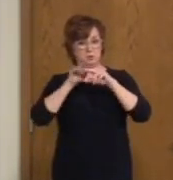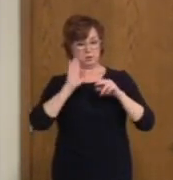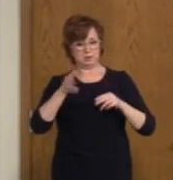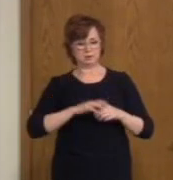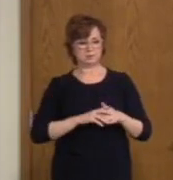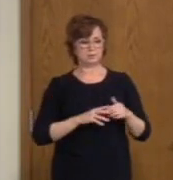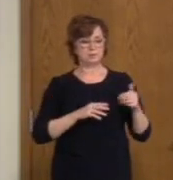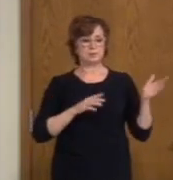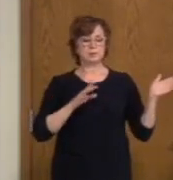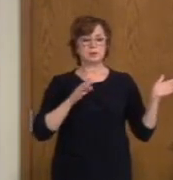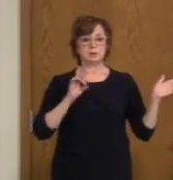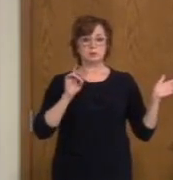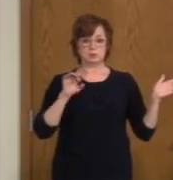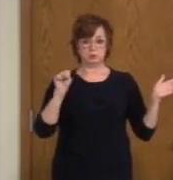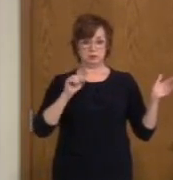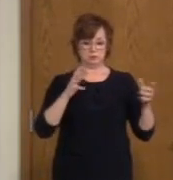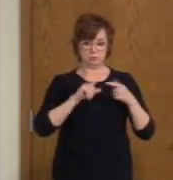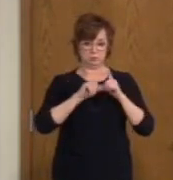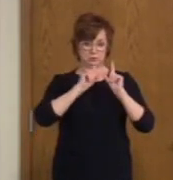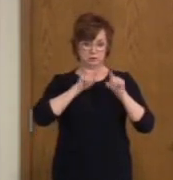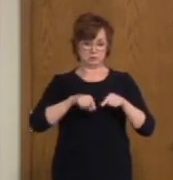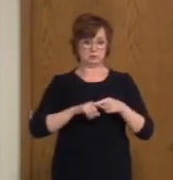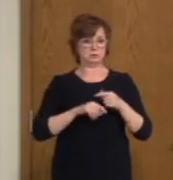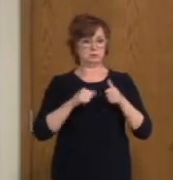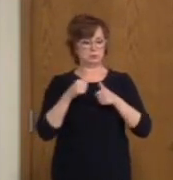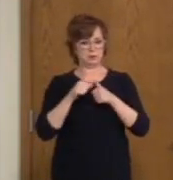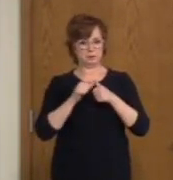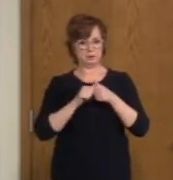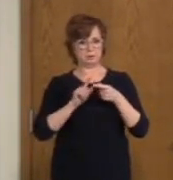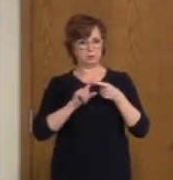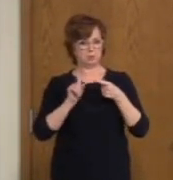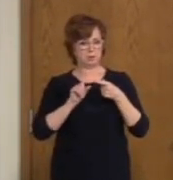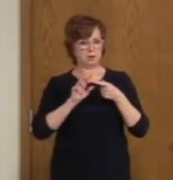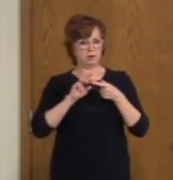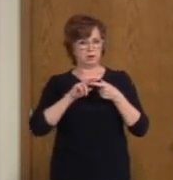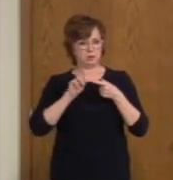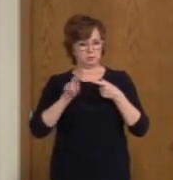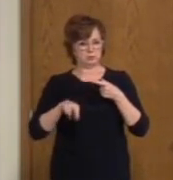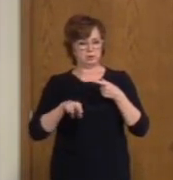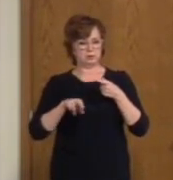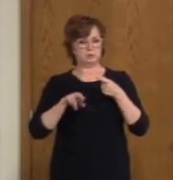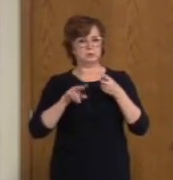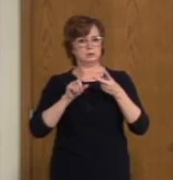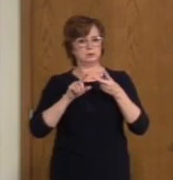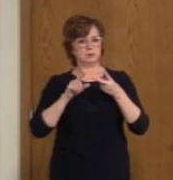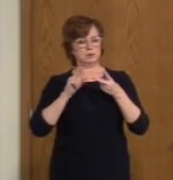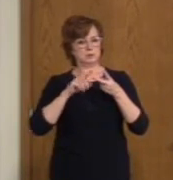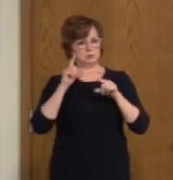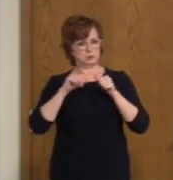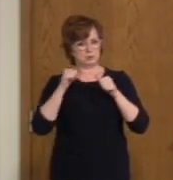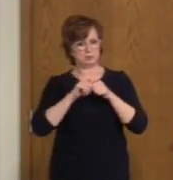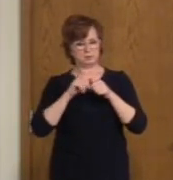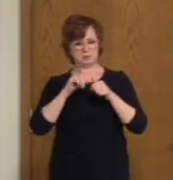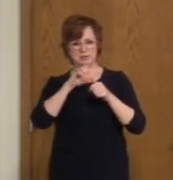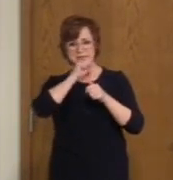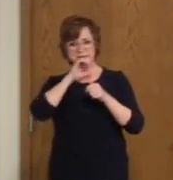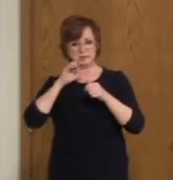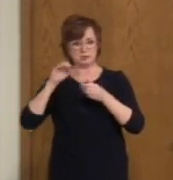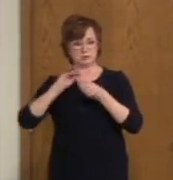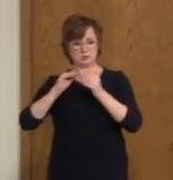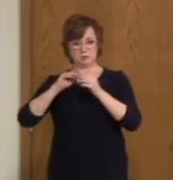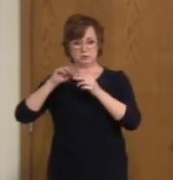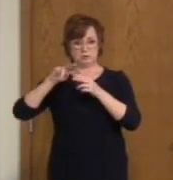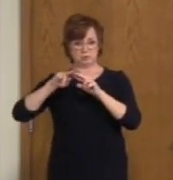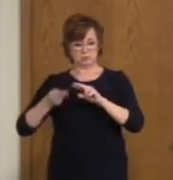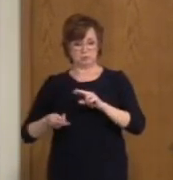is, where COVID is being transmitted, and it's less and less in our elderly, in our long-term care homes, and increasingly